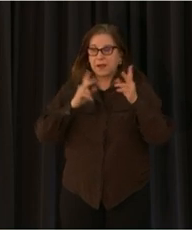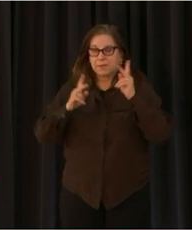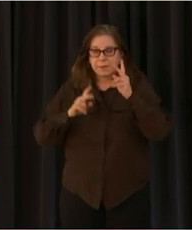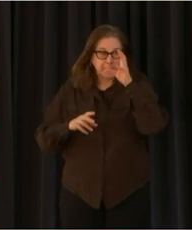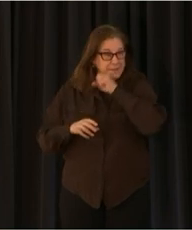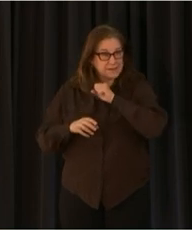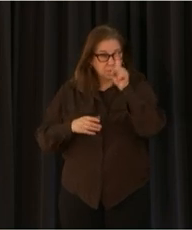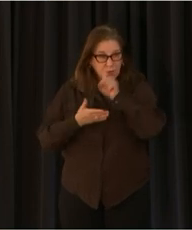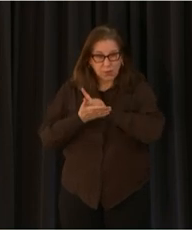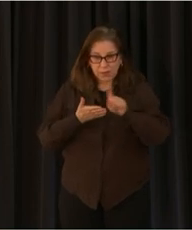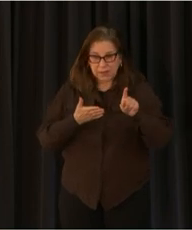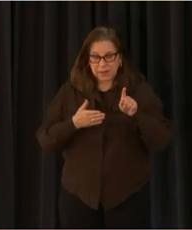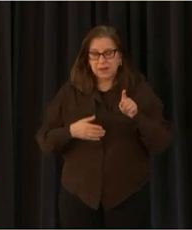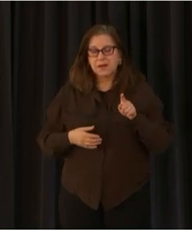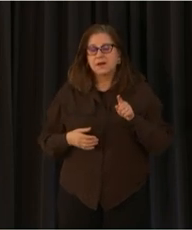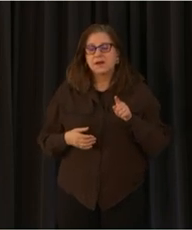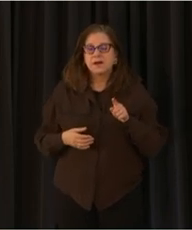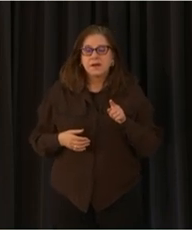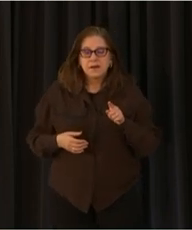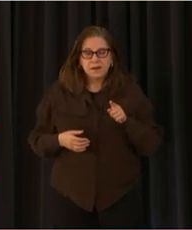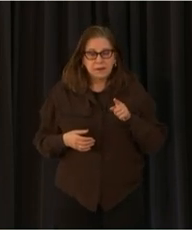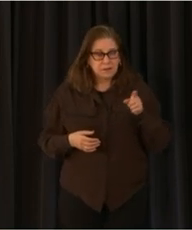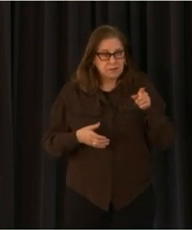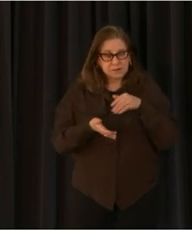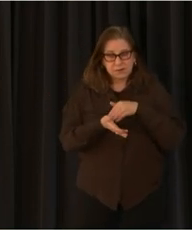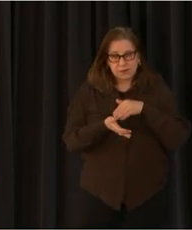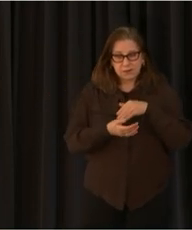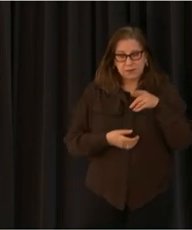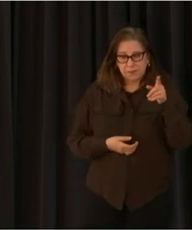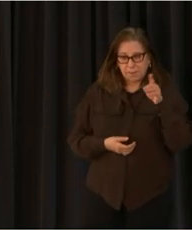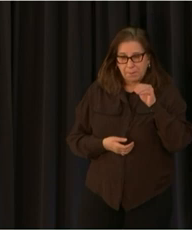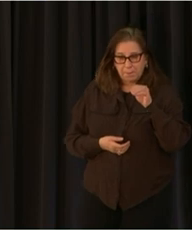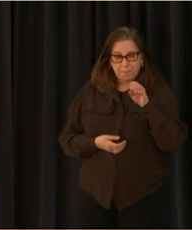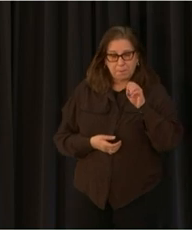are with that fix and who's been